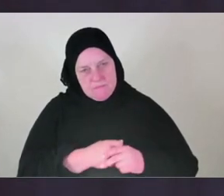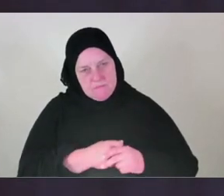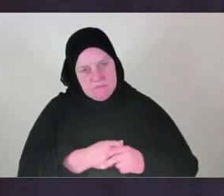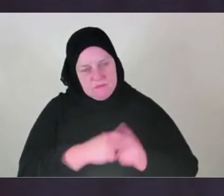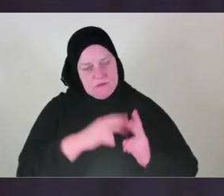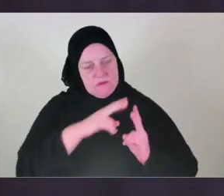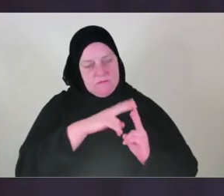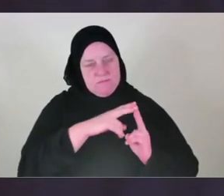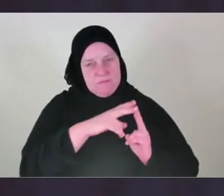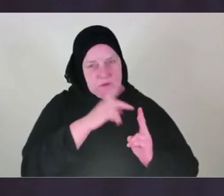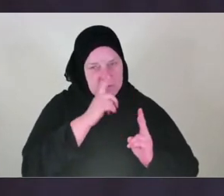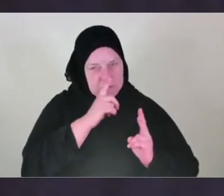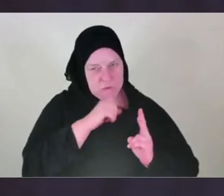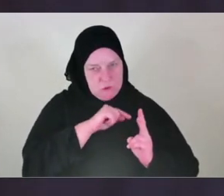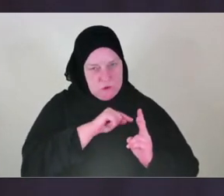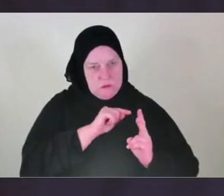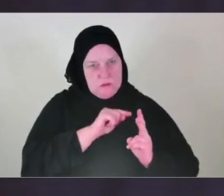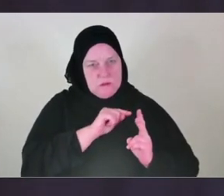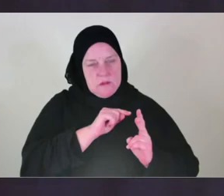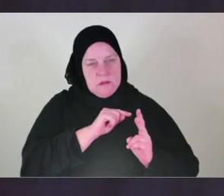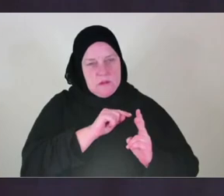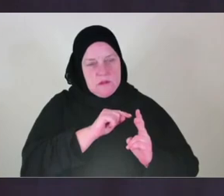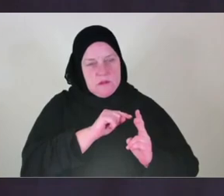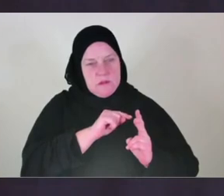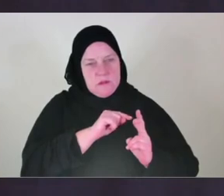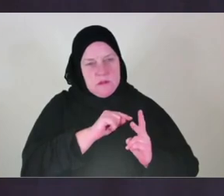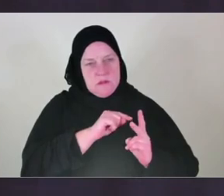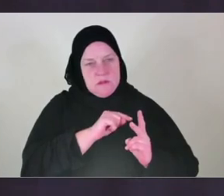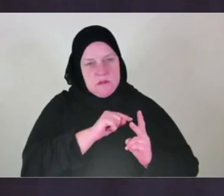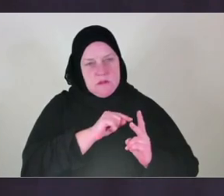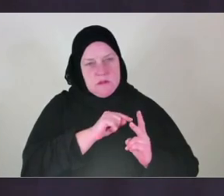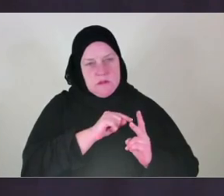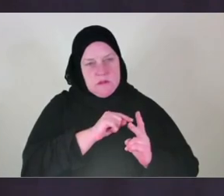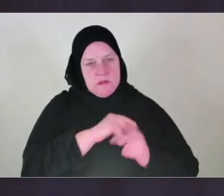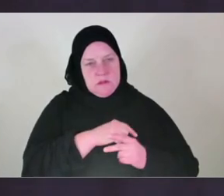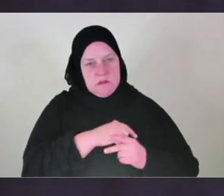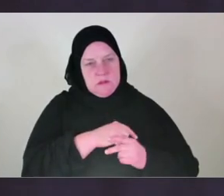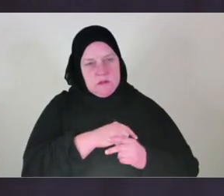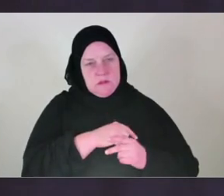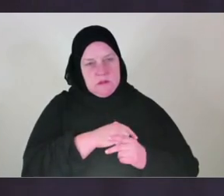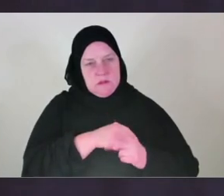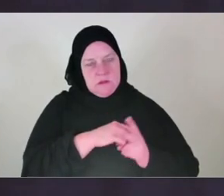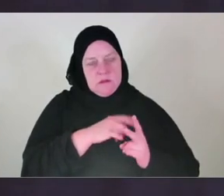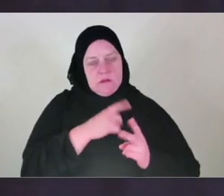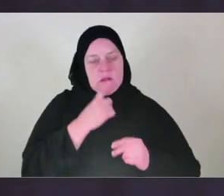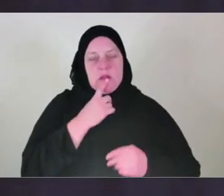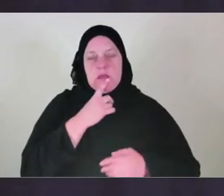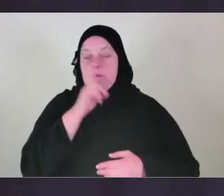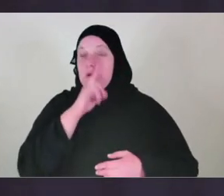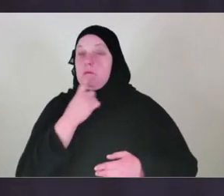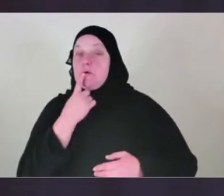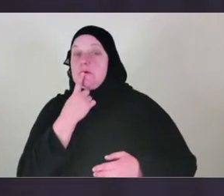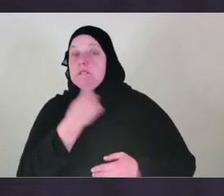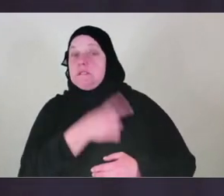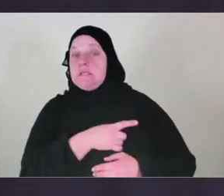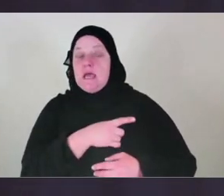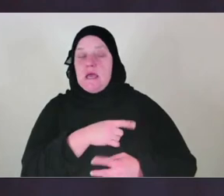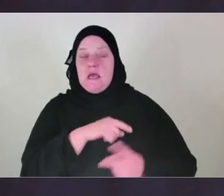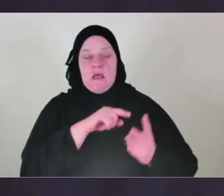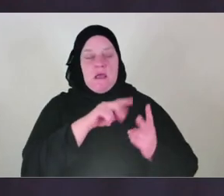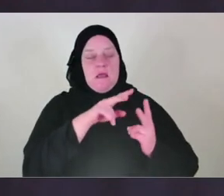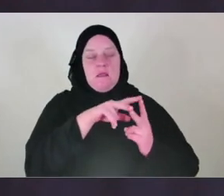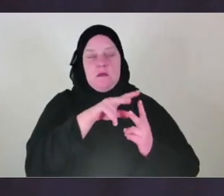before? That they say Abu Bakr and Umar are the masters of the old people